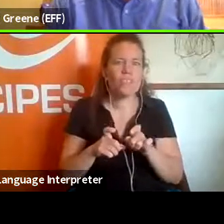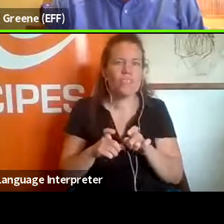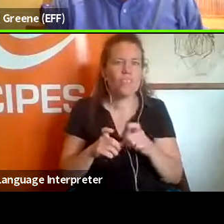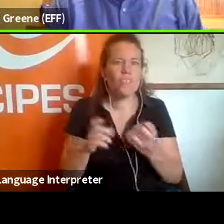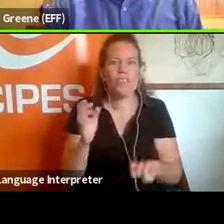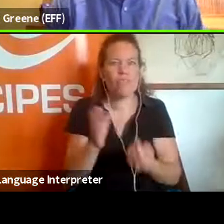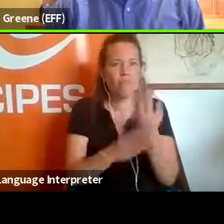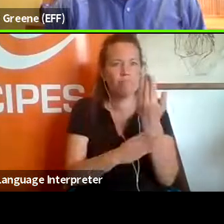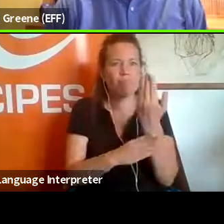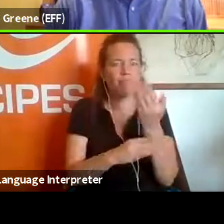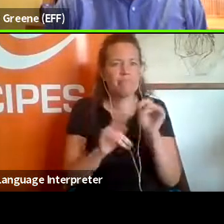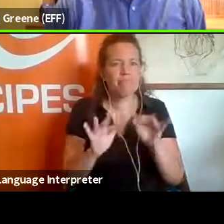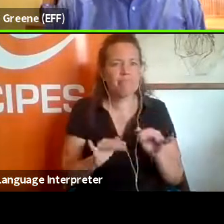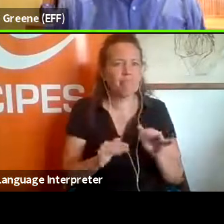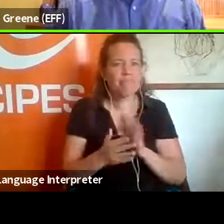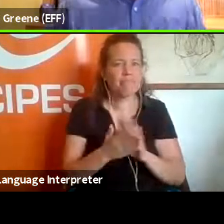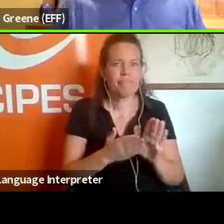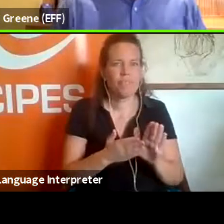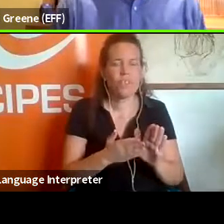panelists,